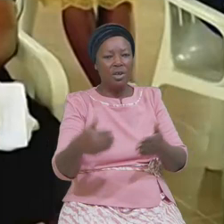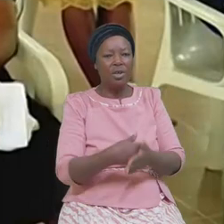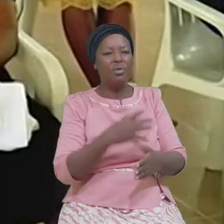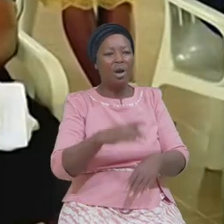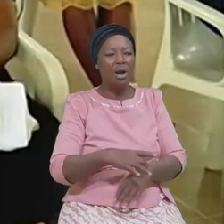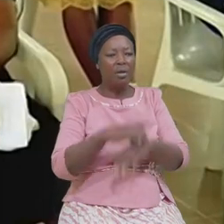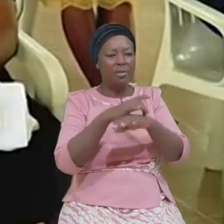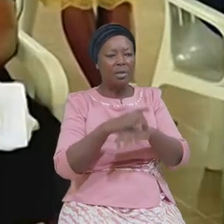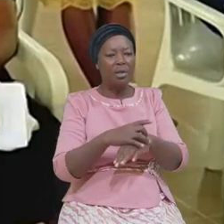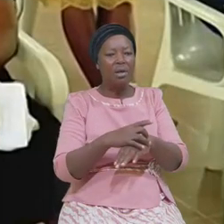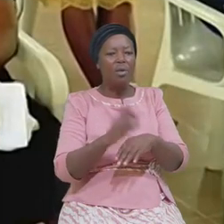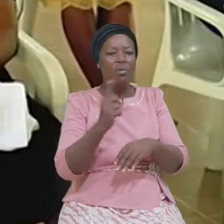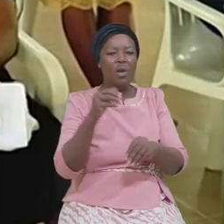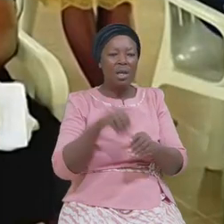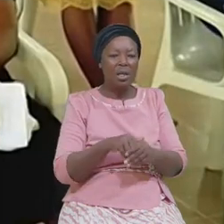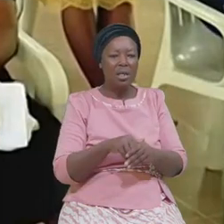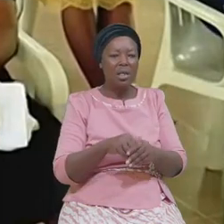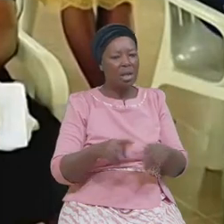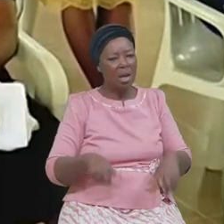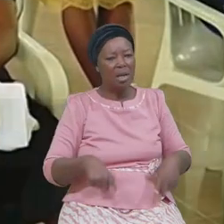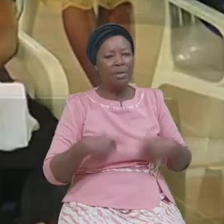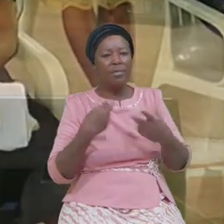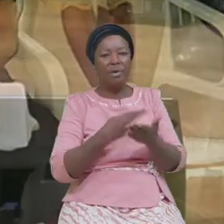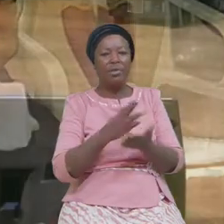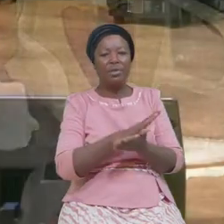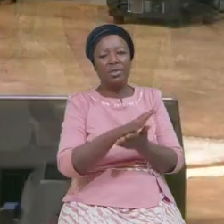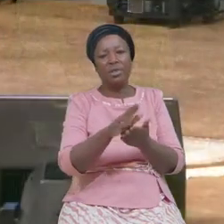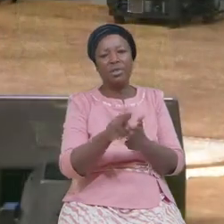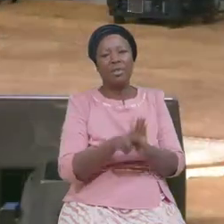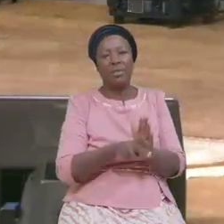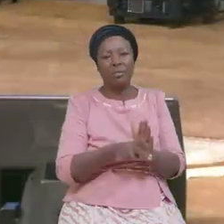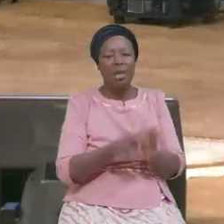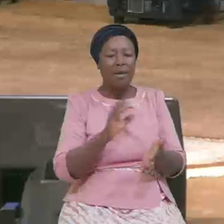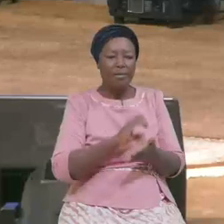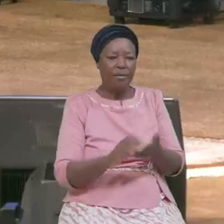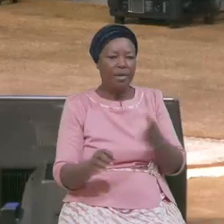earth wherein dwelleth righteousness.